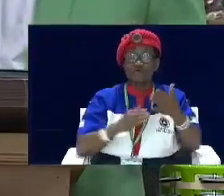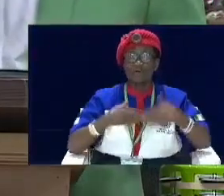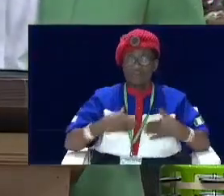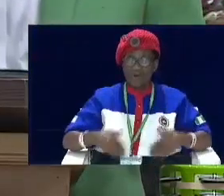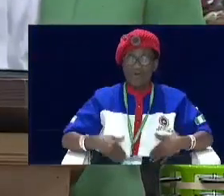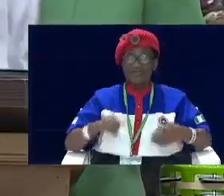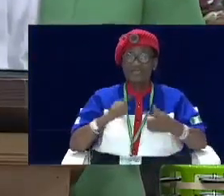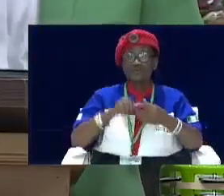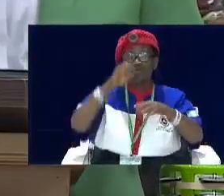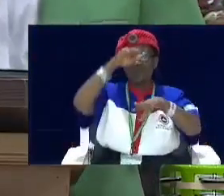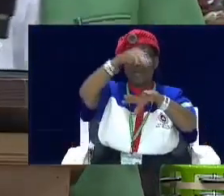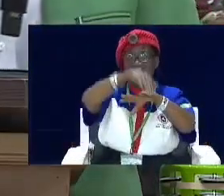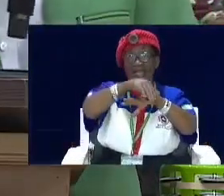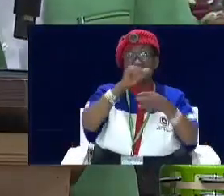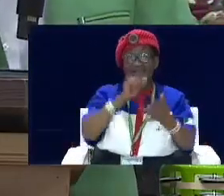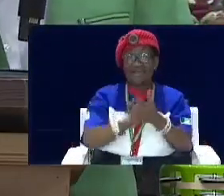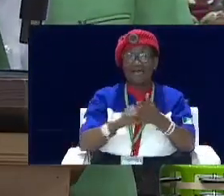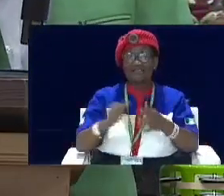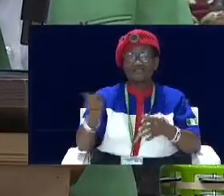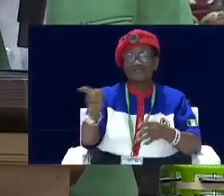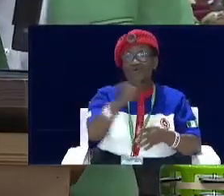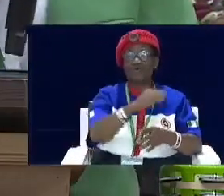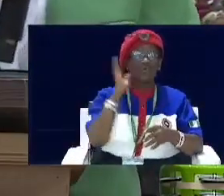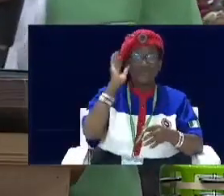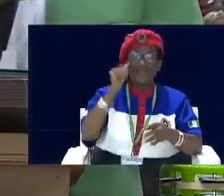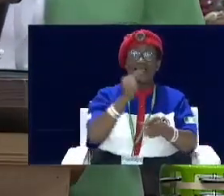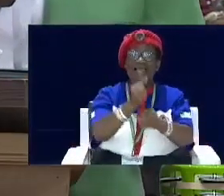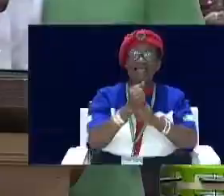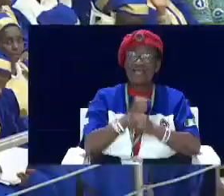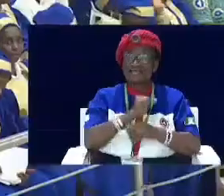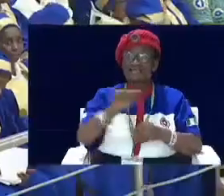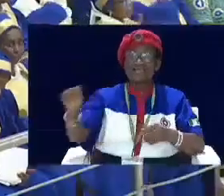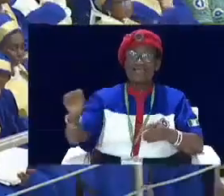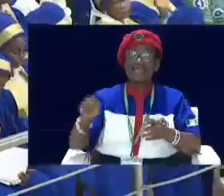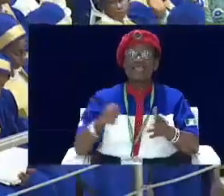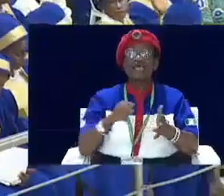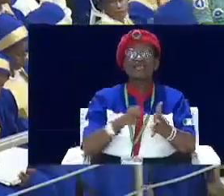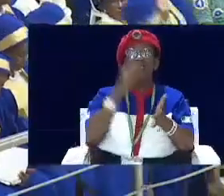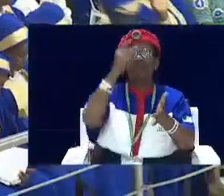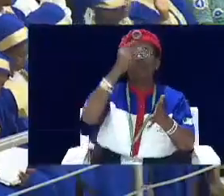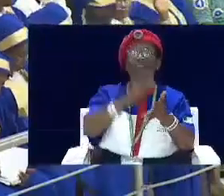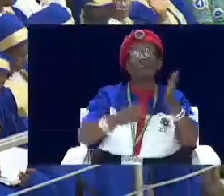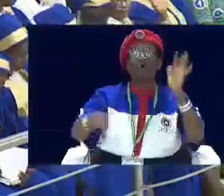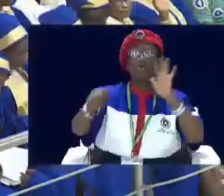gbo fun nikan ni ilale yi, that we are going to get a double portion. Pe wa ri ilopo meji gba.